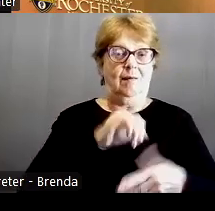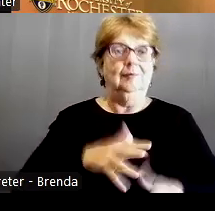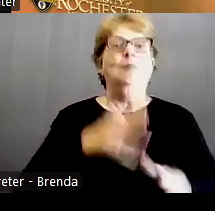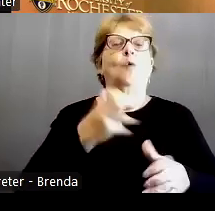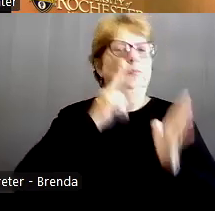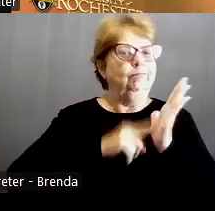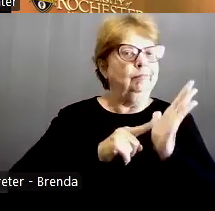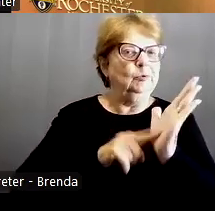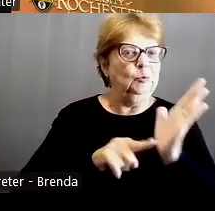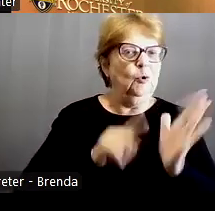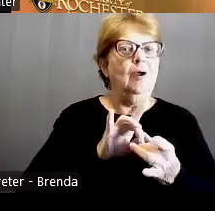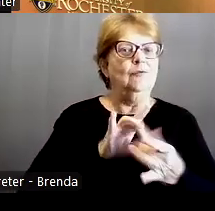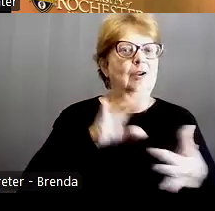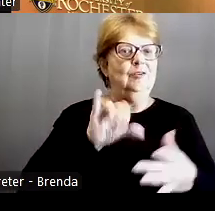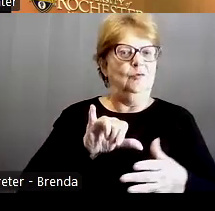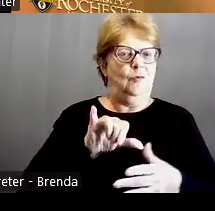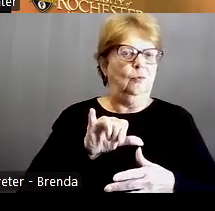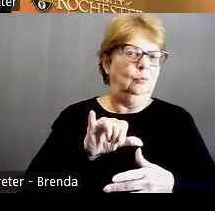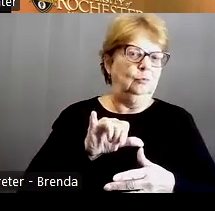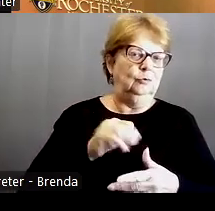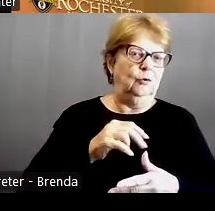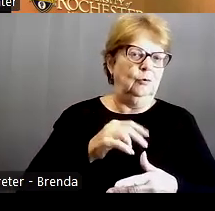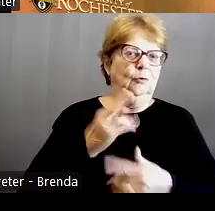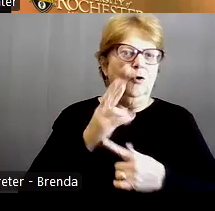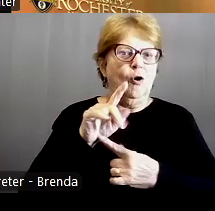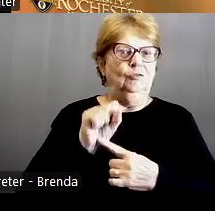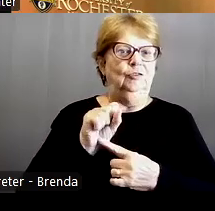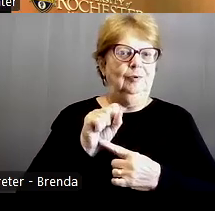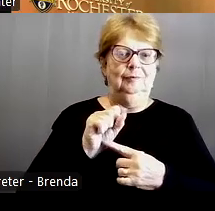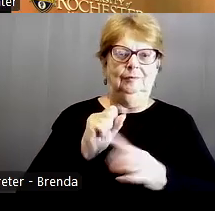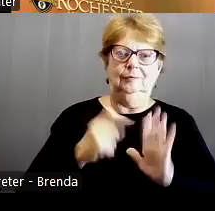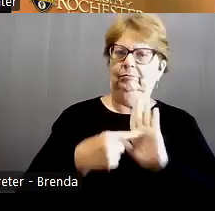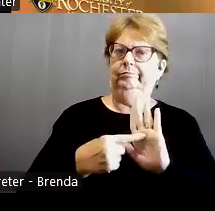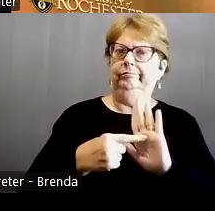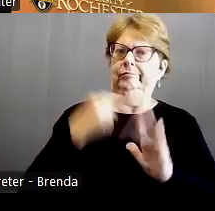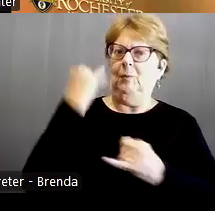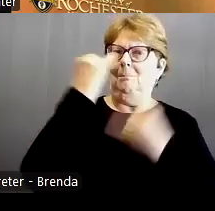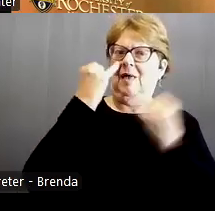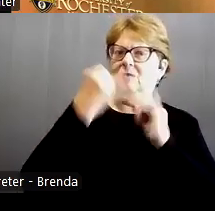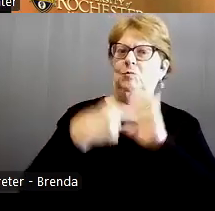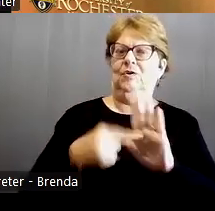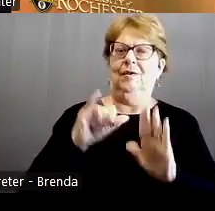release associated urges through imagined portrayal of the impulse.